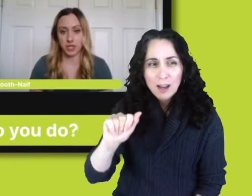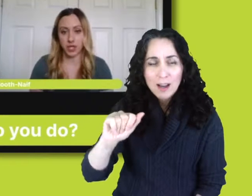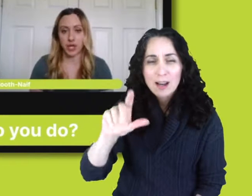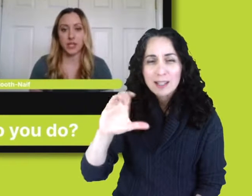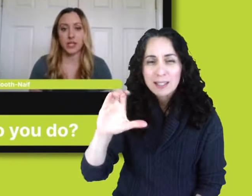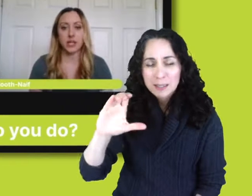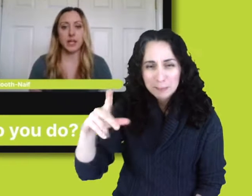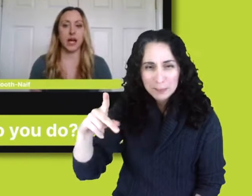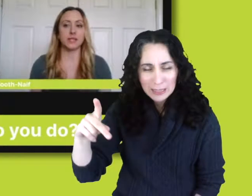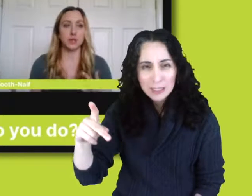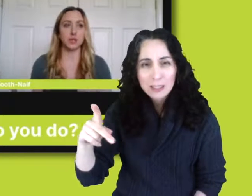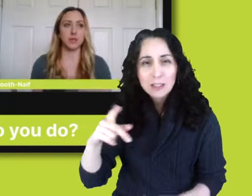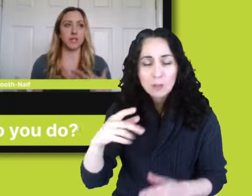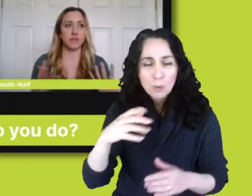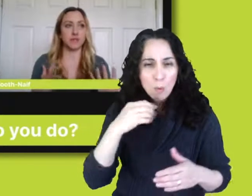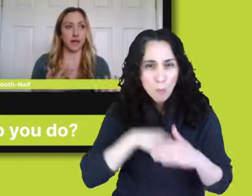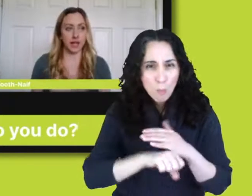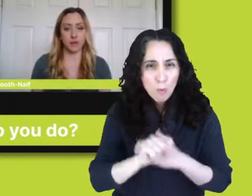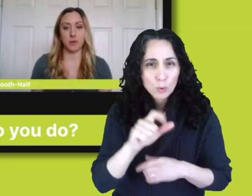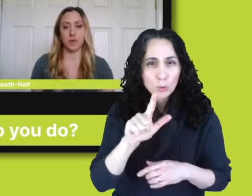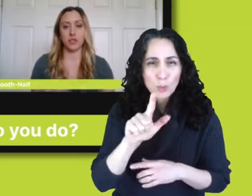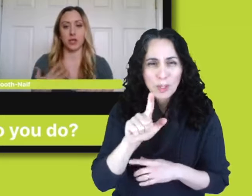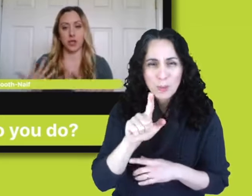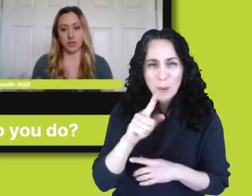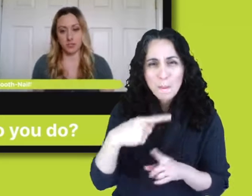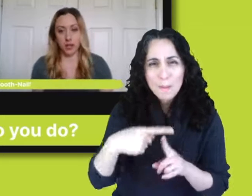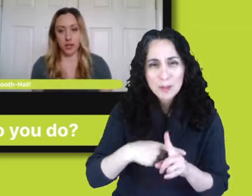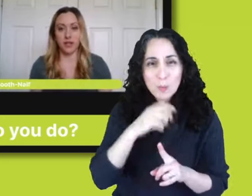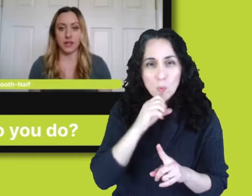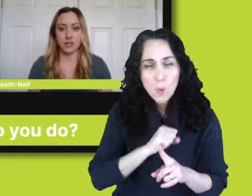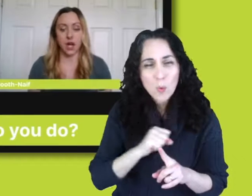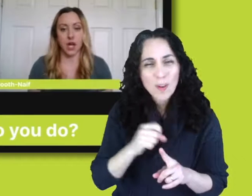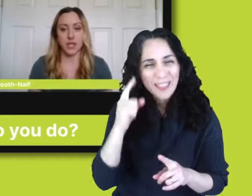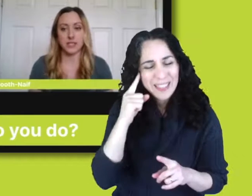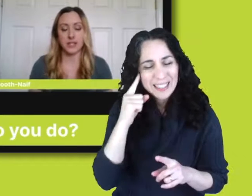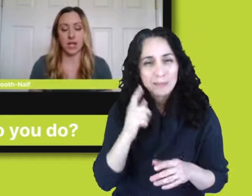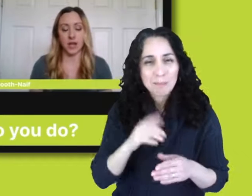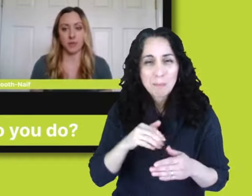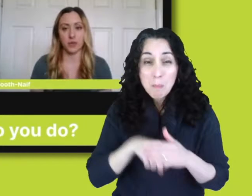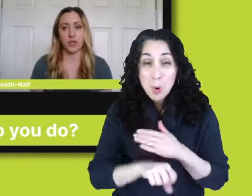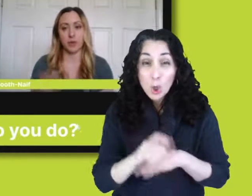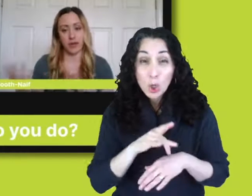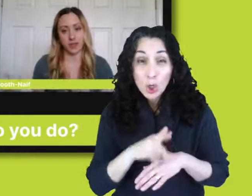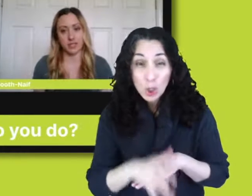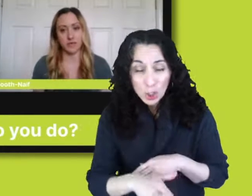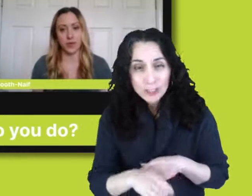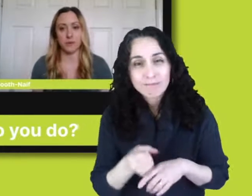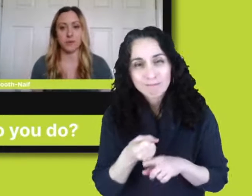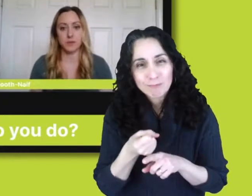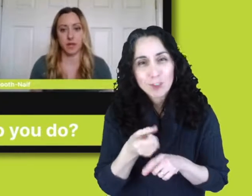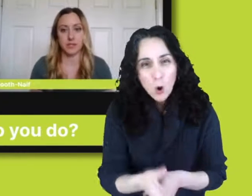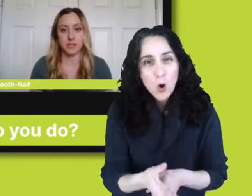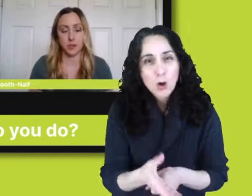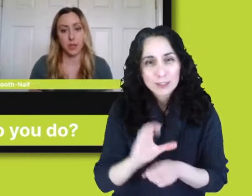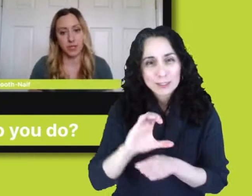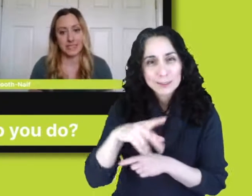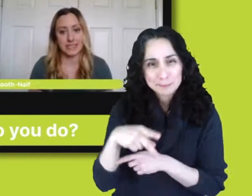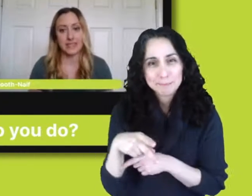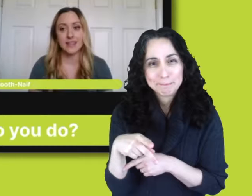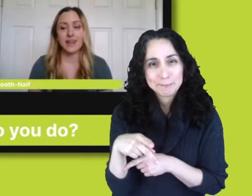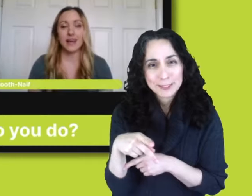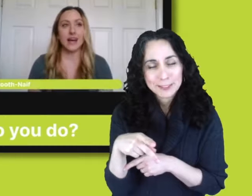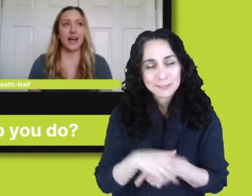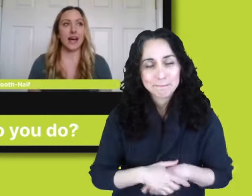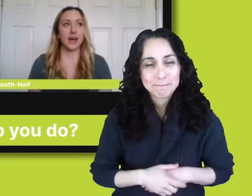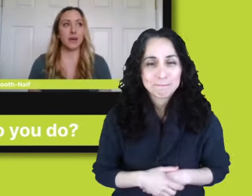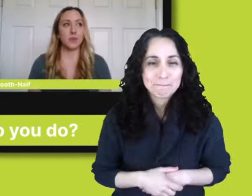early premature. So we do believe a lot of the prematurity is what has caused, Briella to develop cerebral